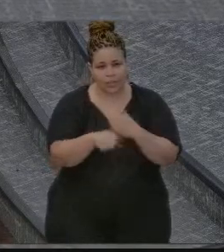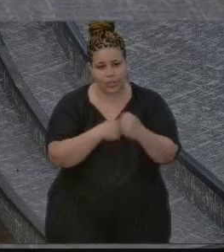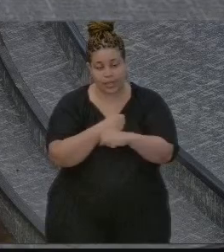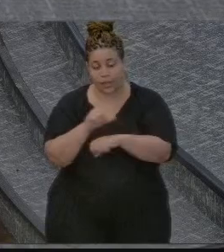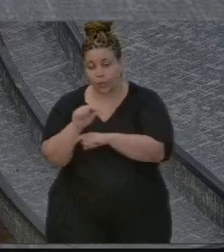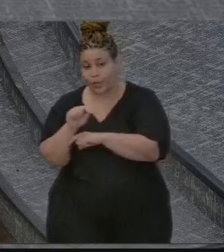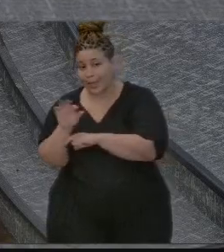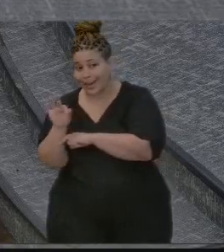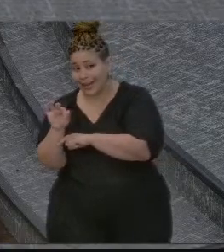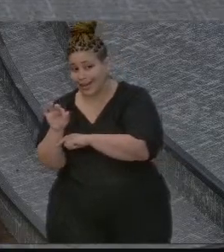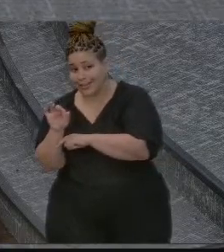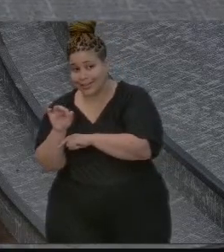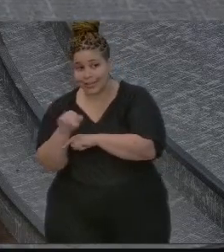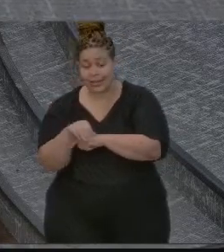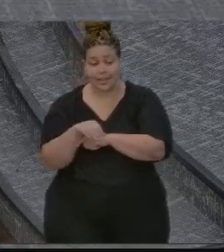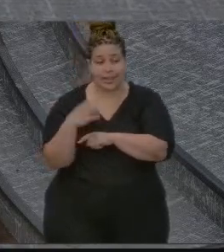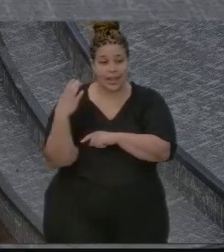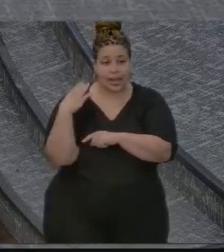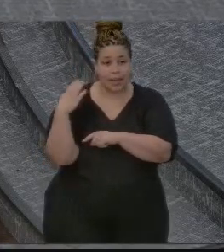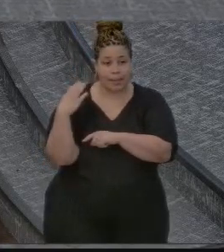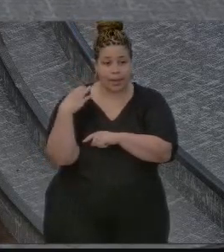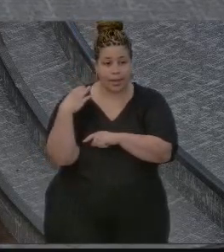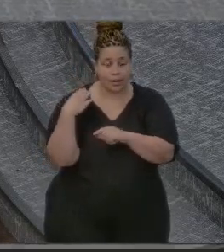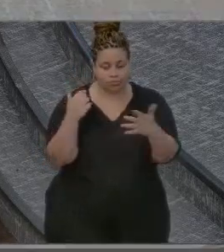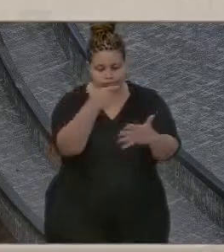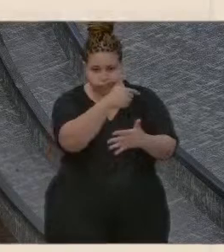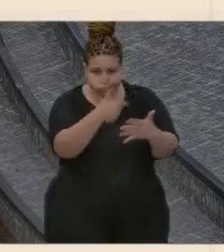capital outlay application.